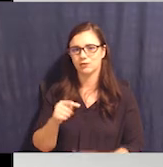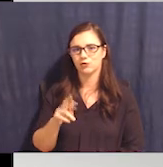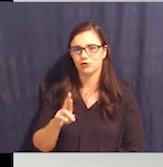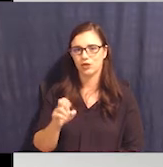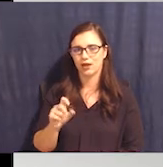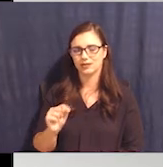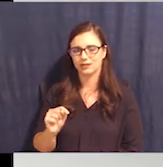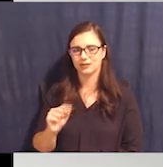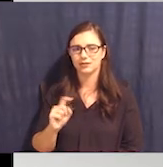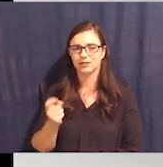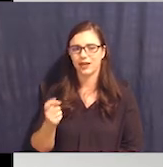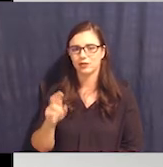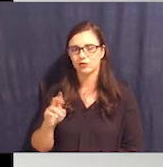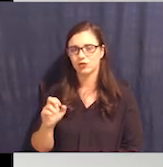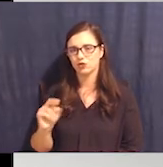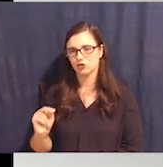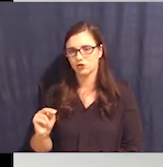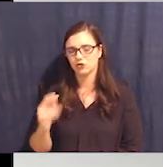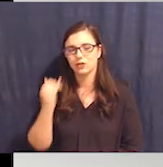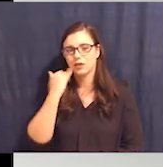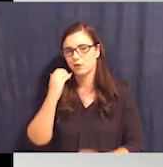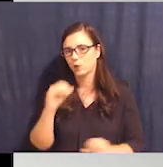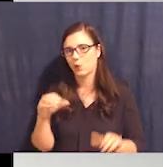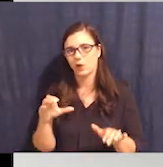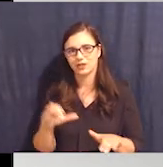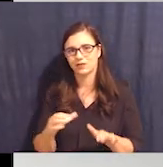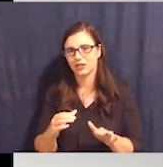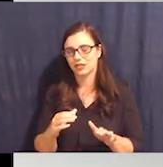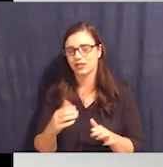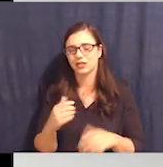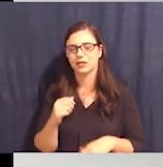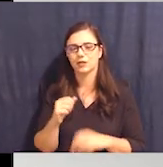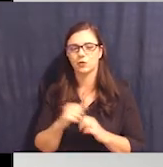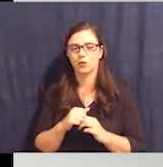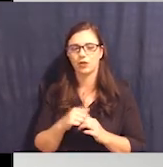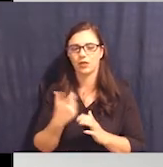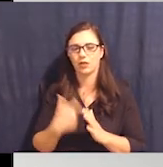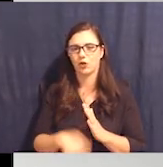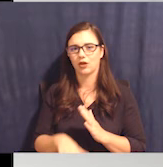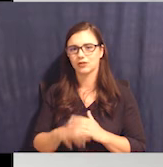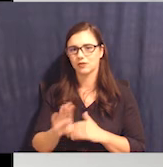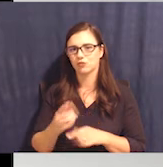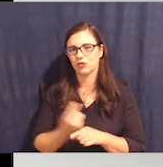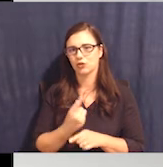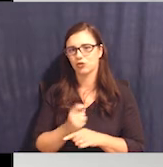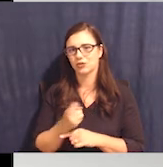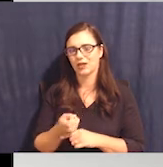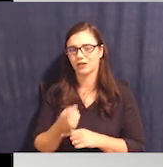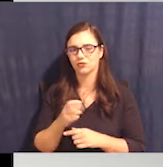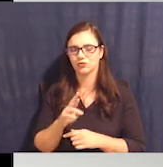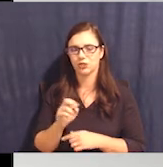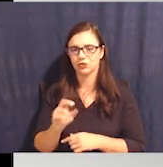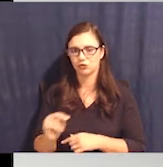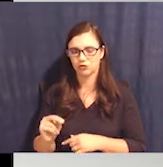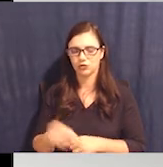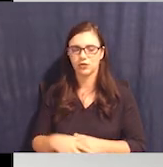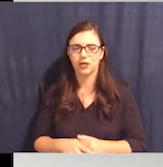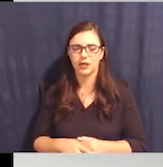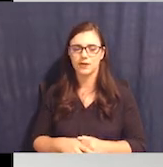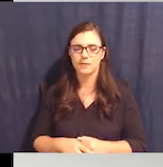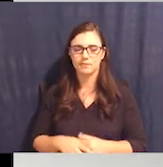special needs trust tax return if it's no activity with the cost of their regular tax